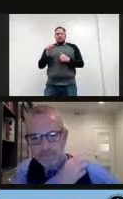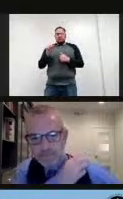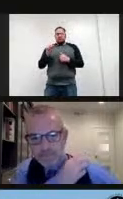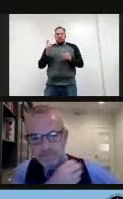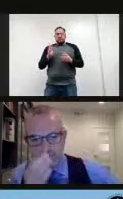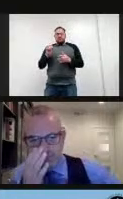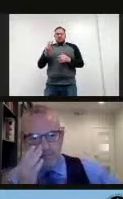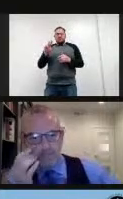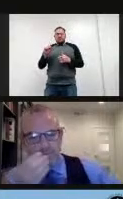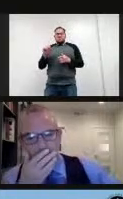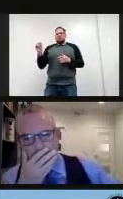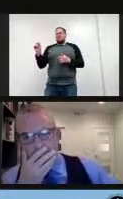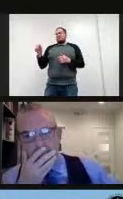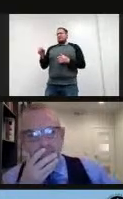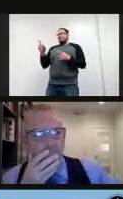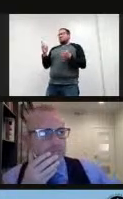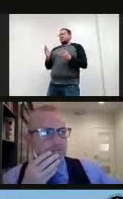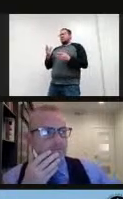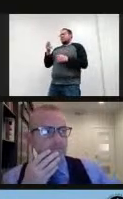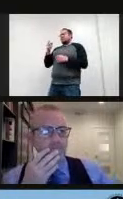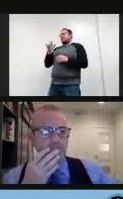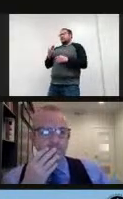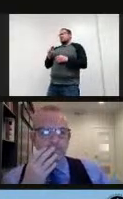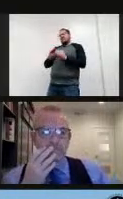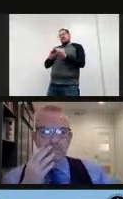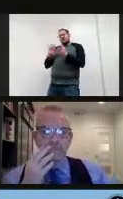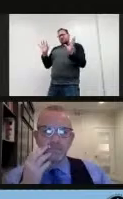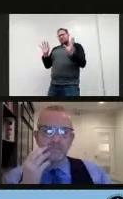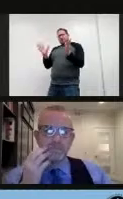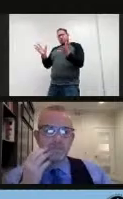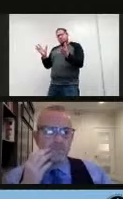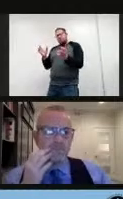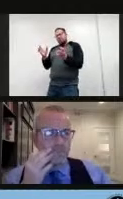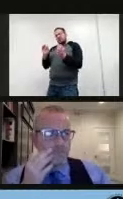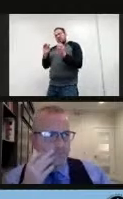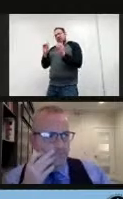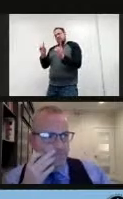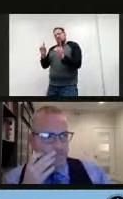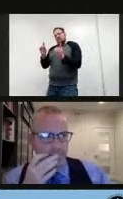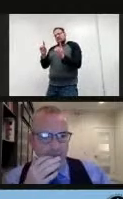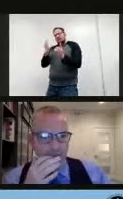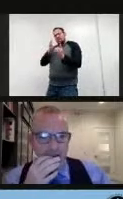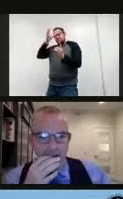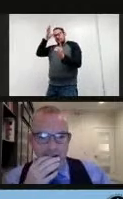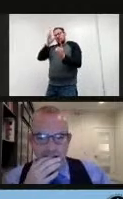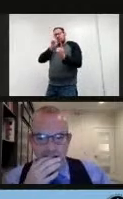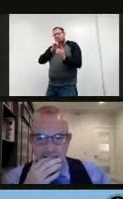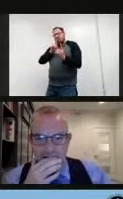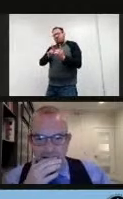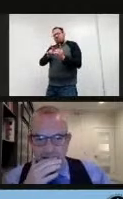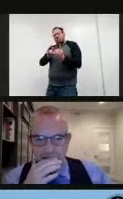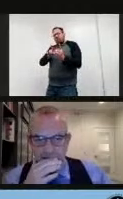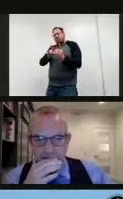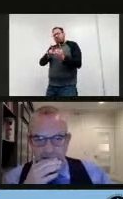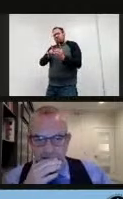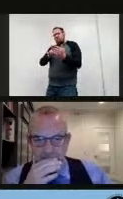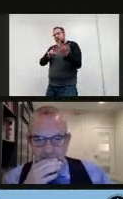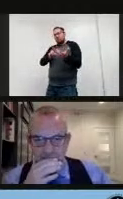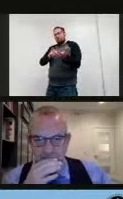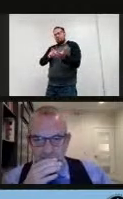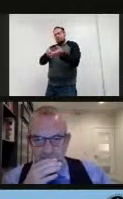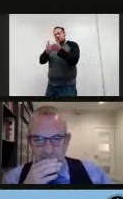Yeah, Director Hyen, if you can clarify, if you'd like the education that the parents are requesting